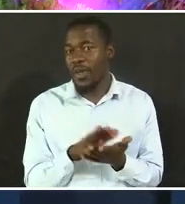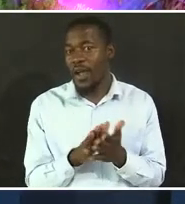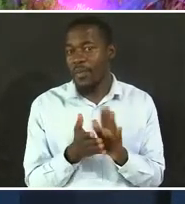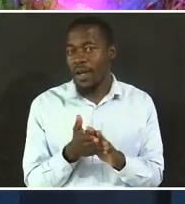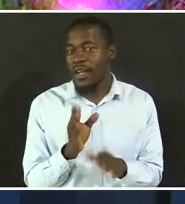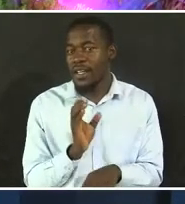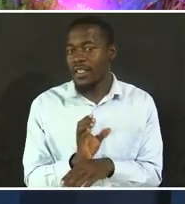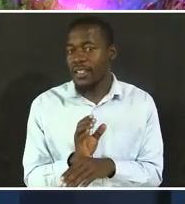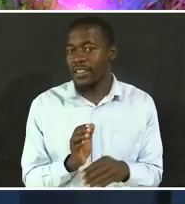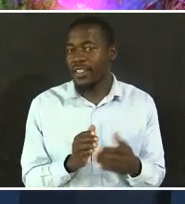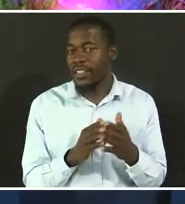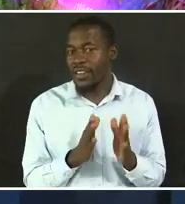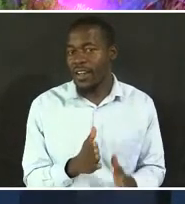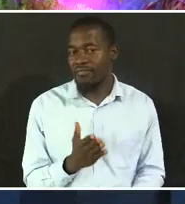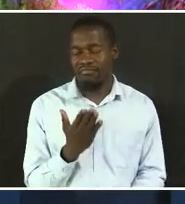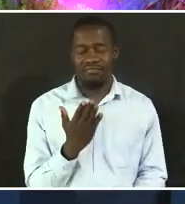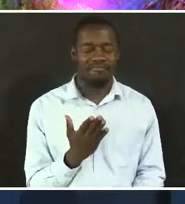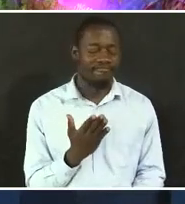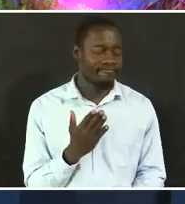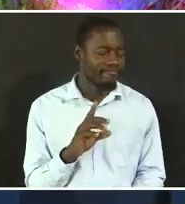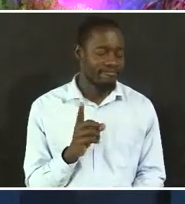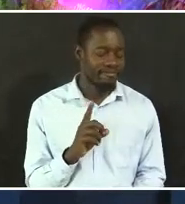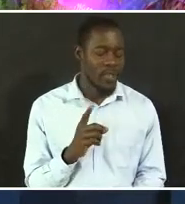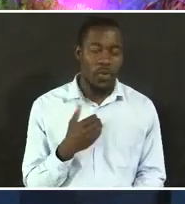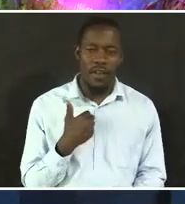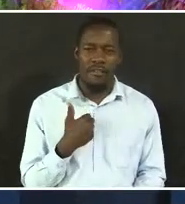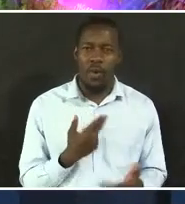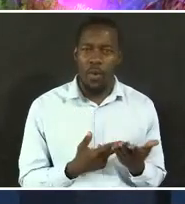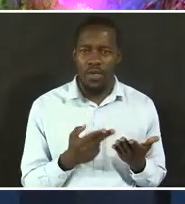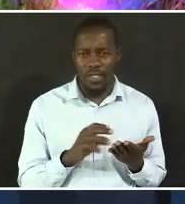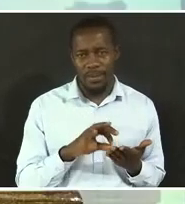heaven. Beloved, there is such a thing as the Holy Spirit.